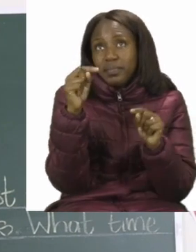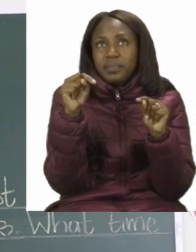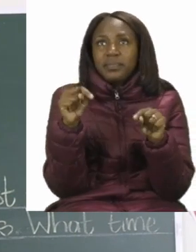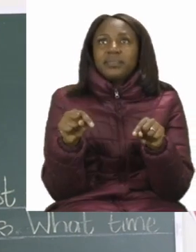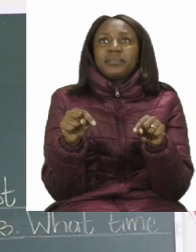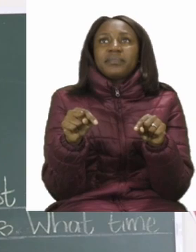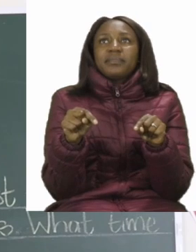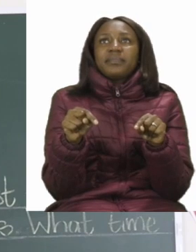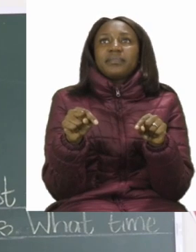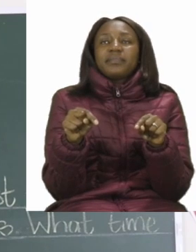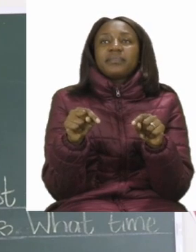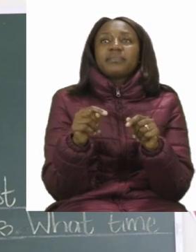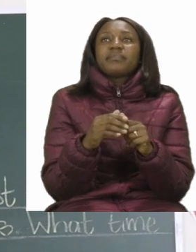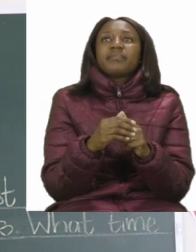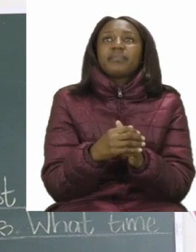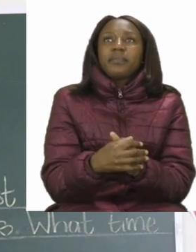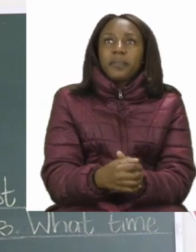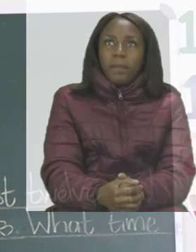see you after the break.